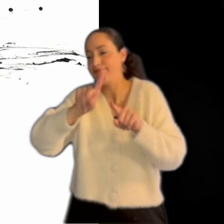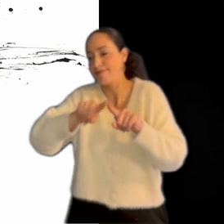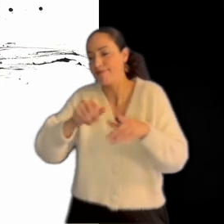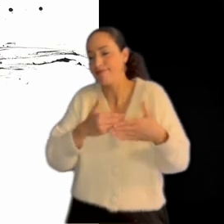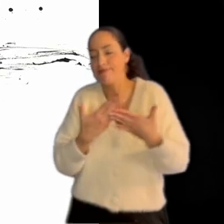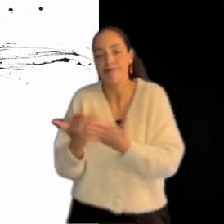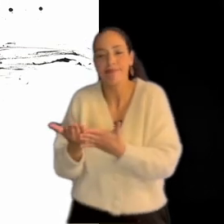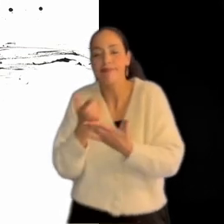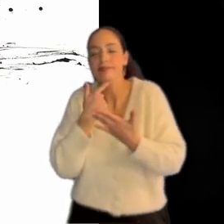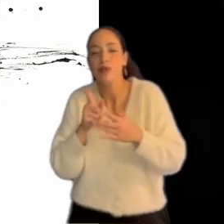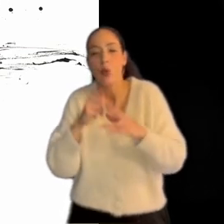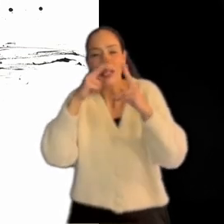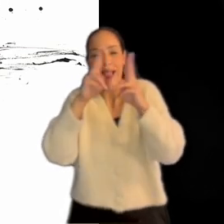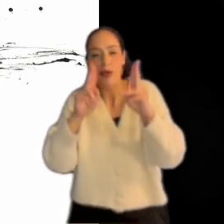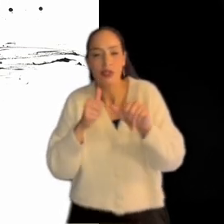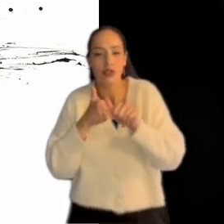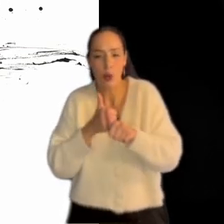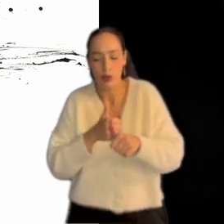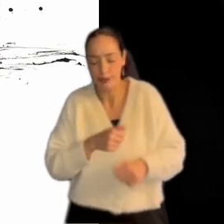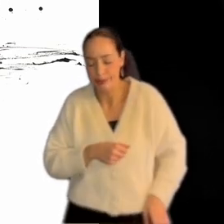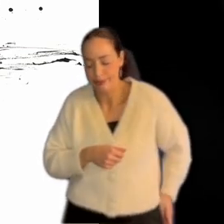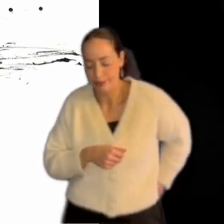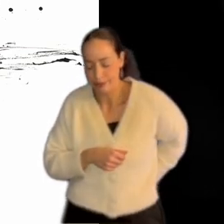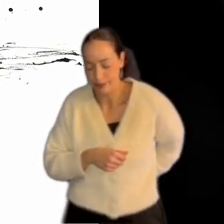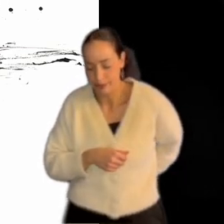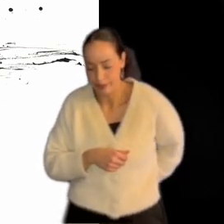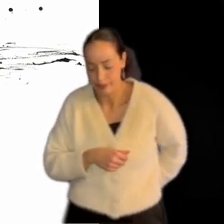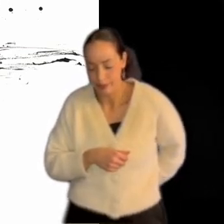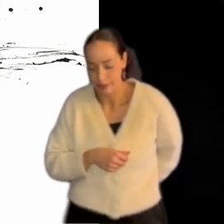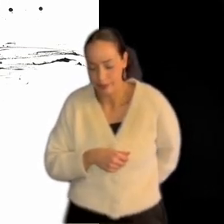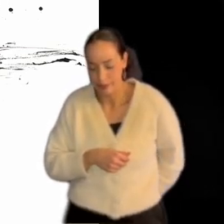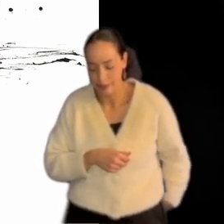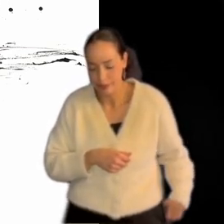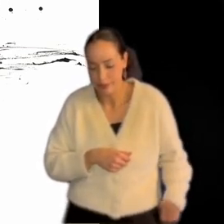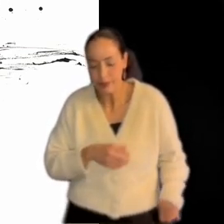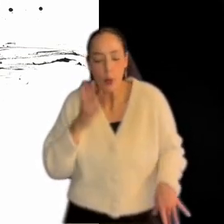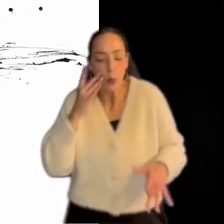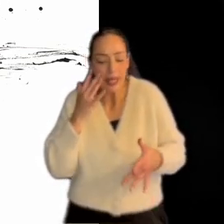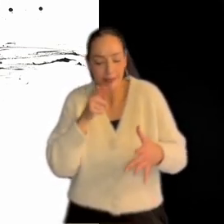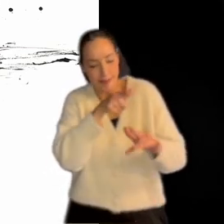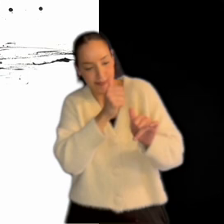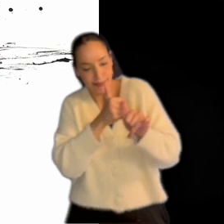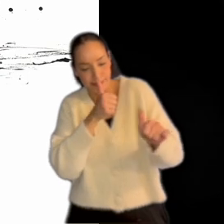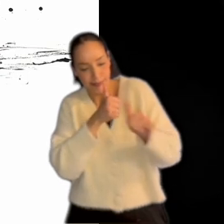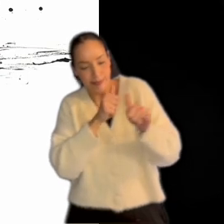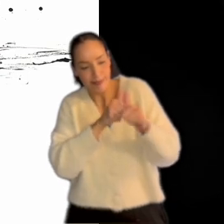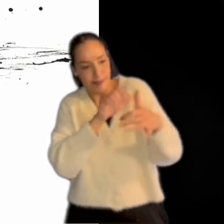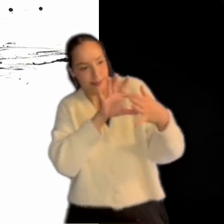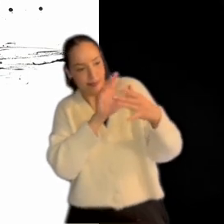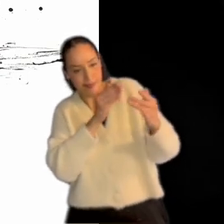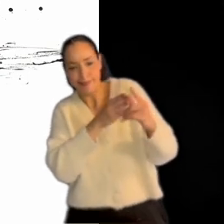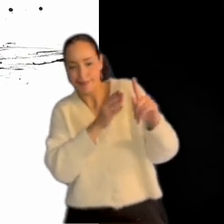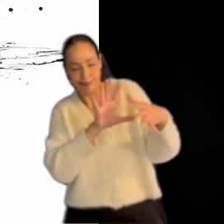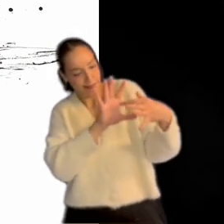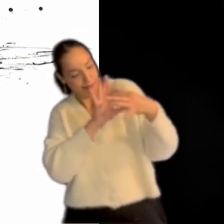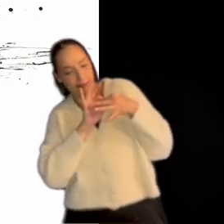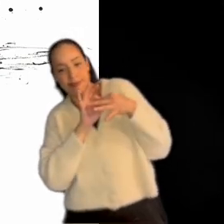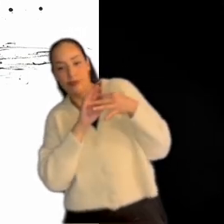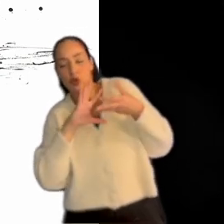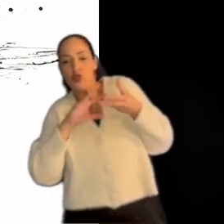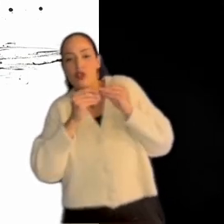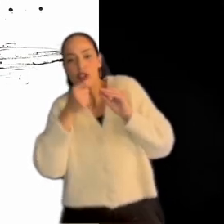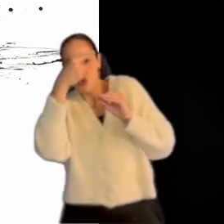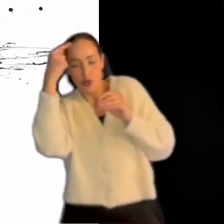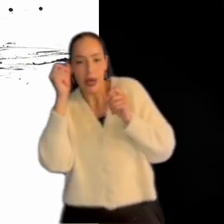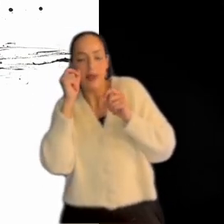support. By the time the organisation approached me to request training in creating a trauma-informed service, they were already in the process of reviewing